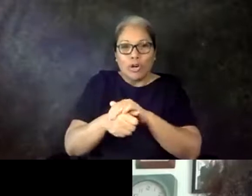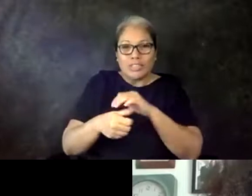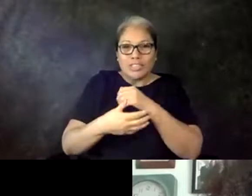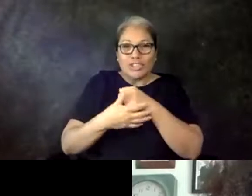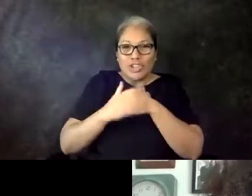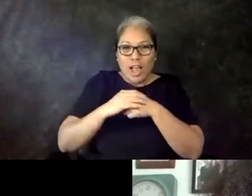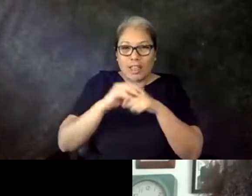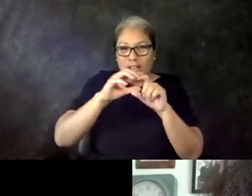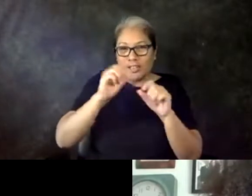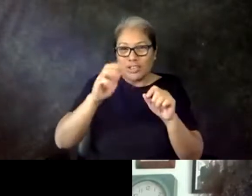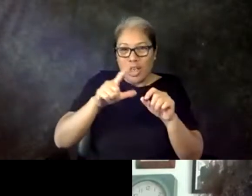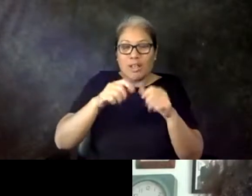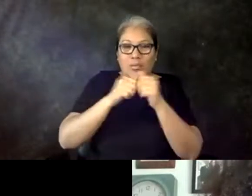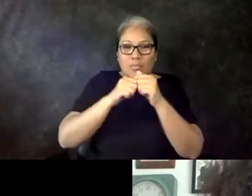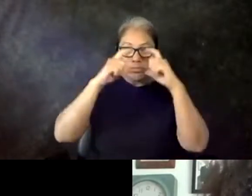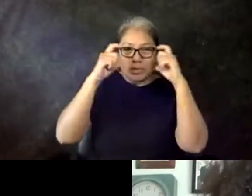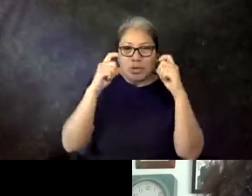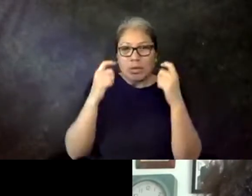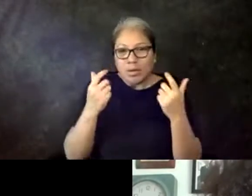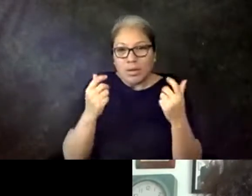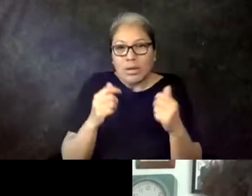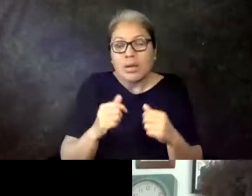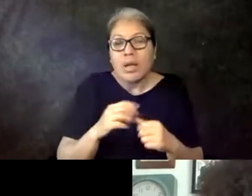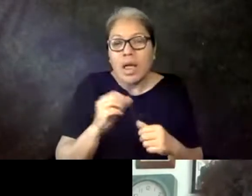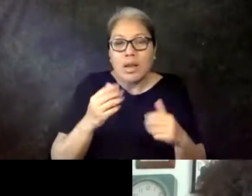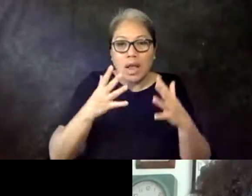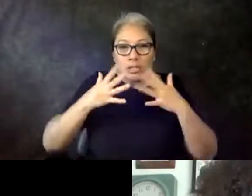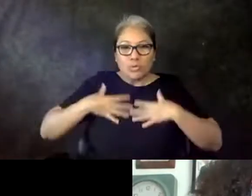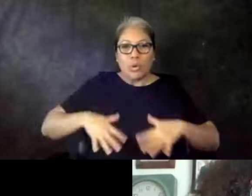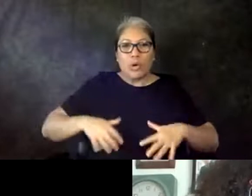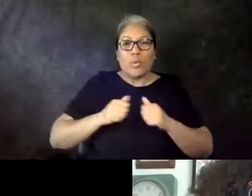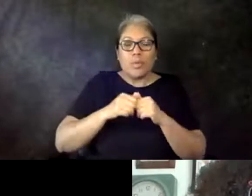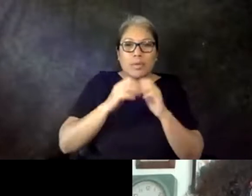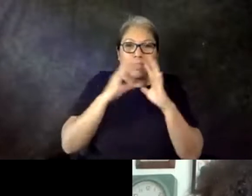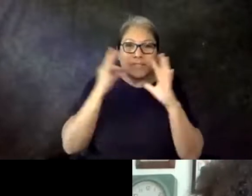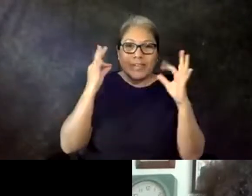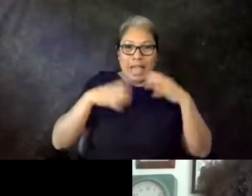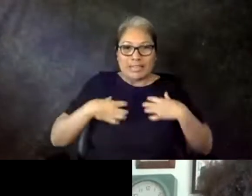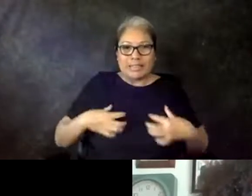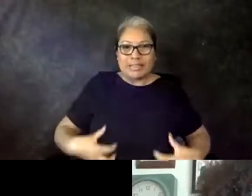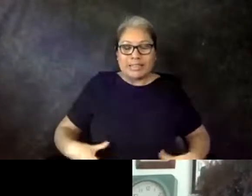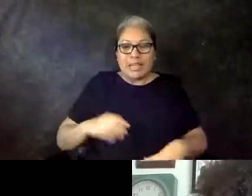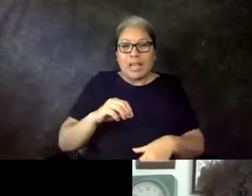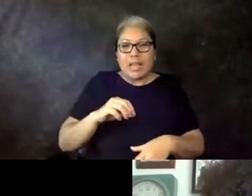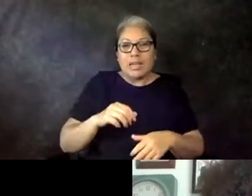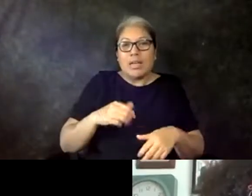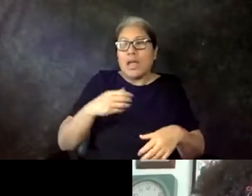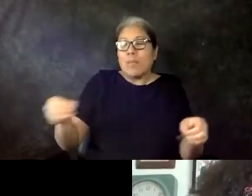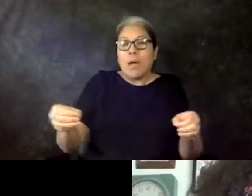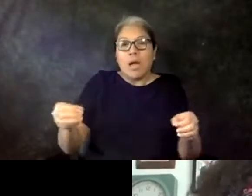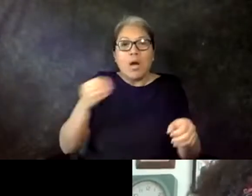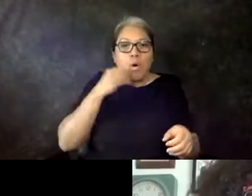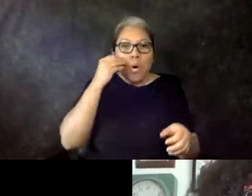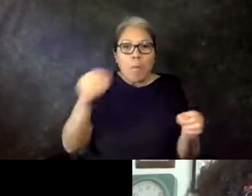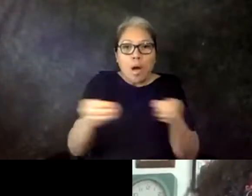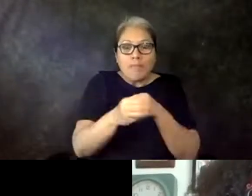wearing a sweater with a bunch of cats on it. And behind me, seated in my home office. I've got various pieces of